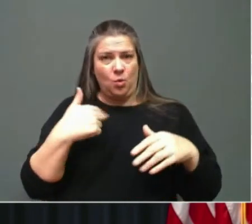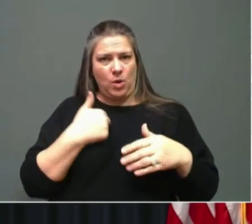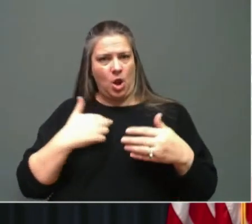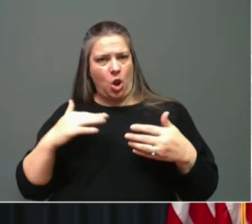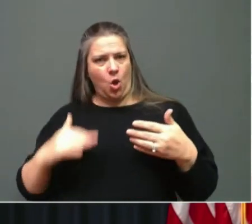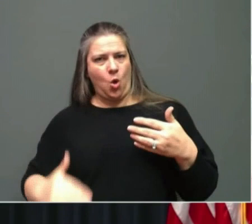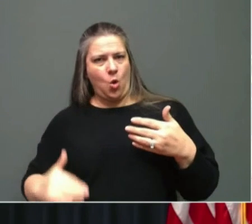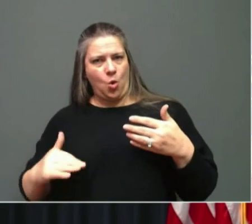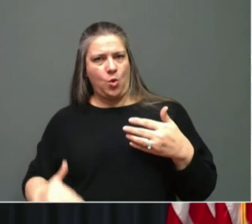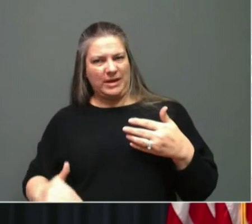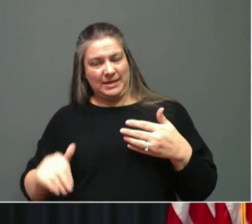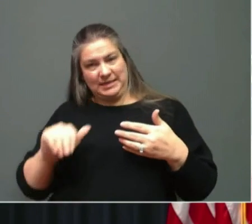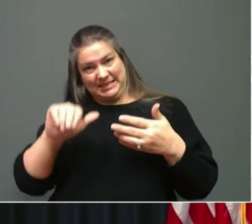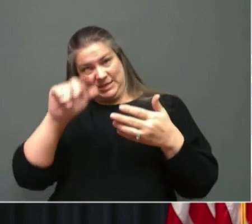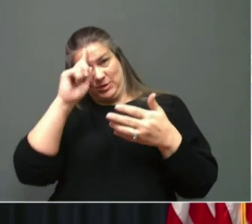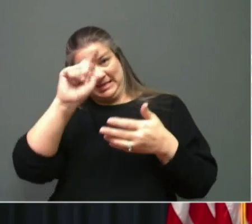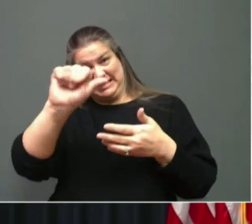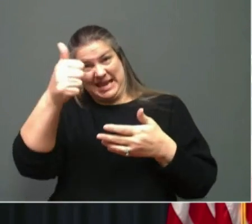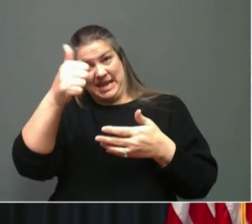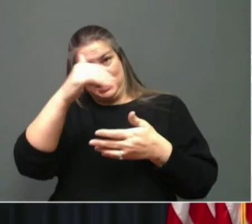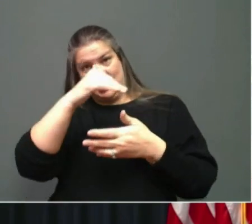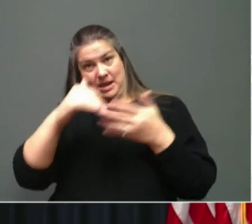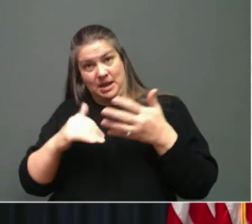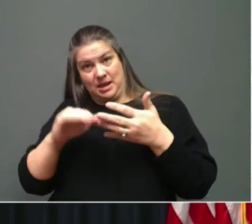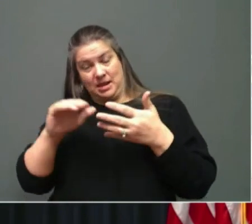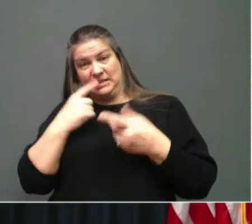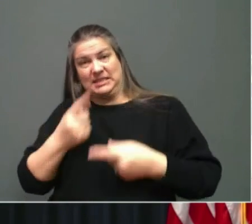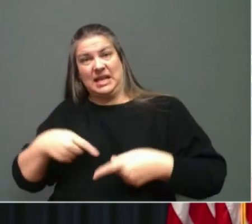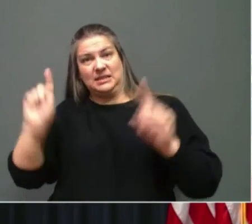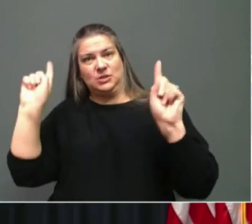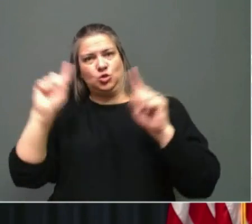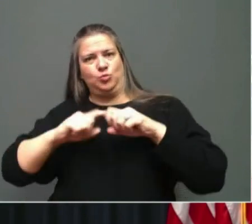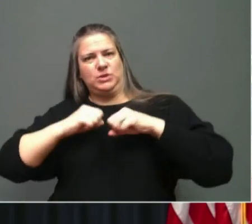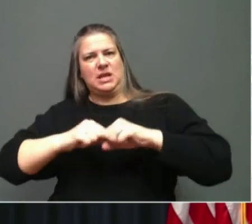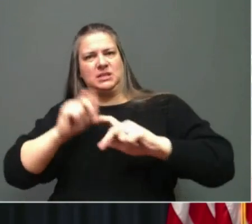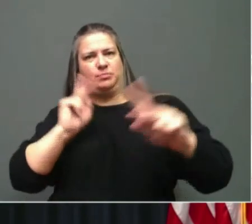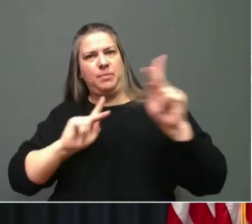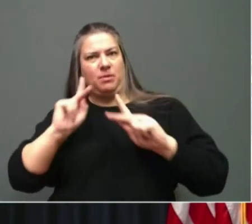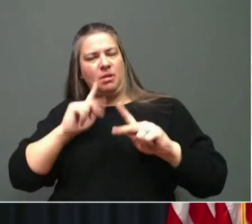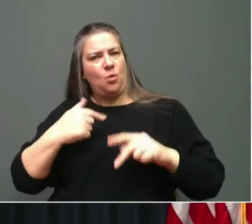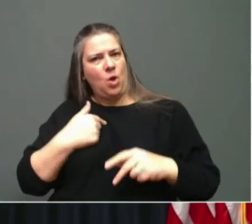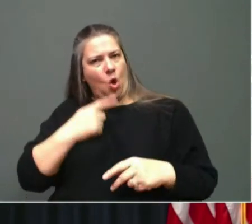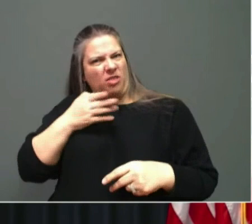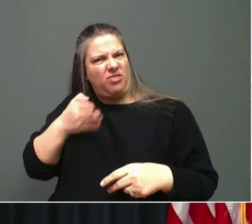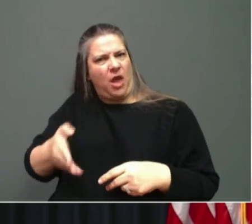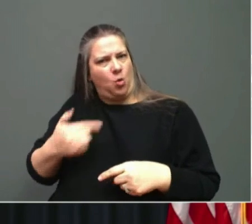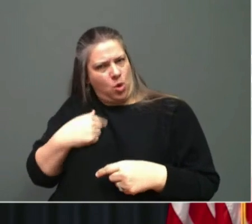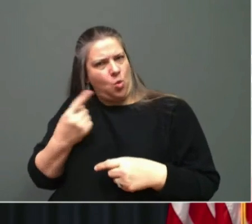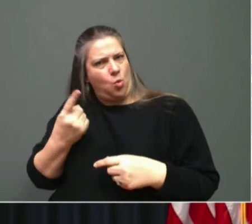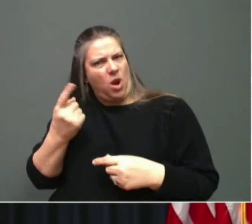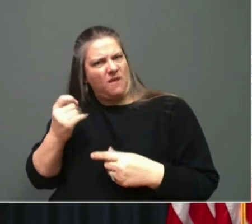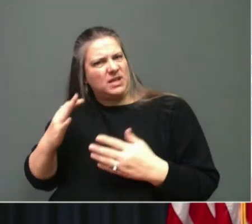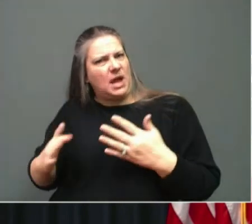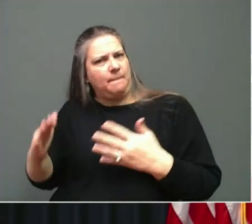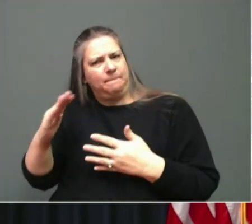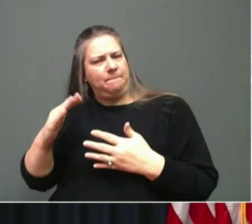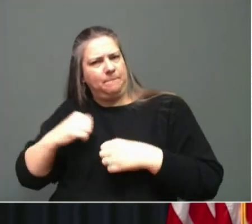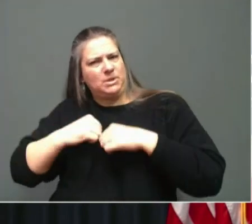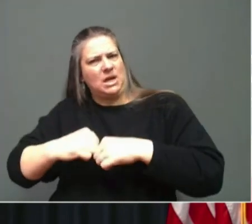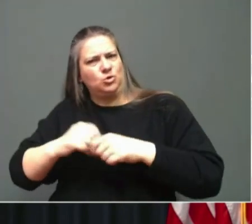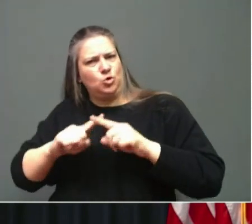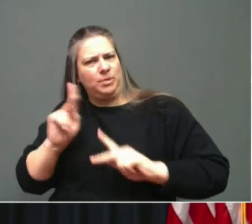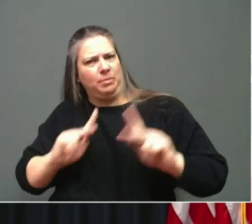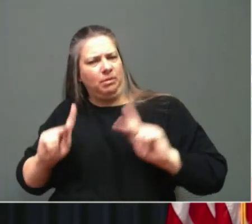successful states about protecting our people. Let's not fumble at this late stage. Let's make